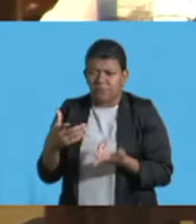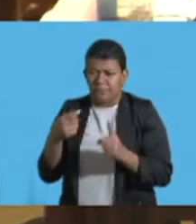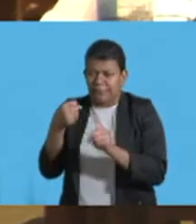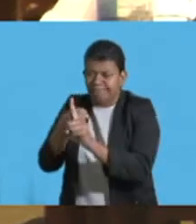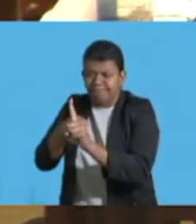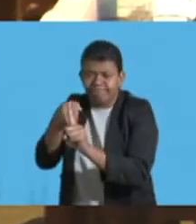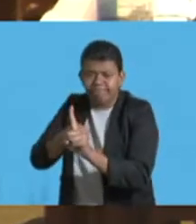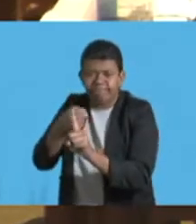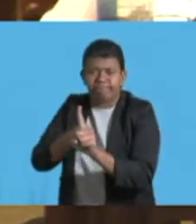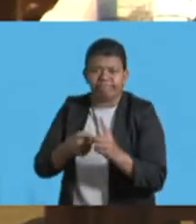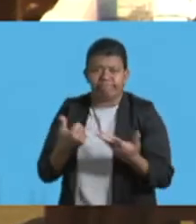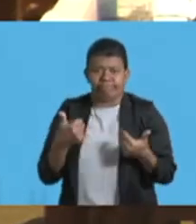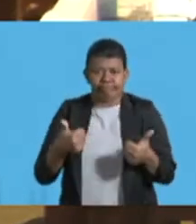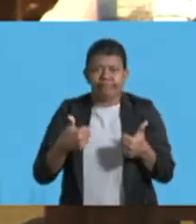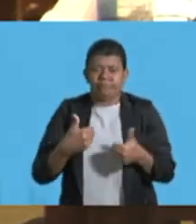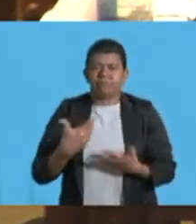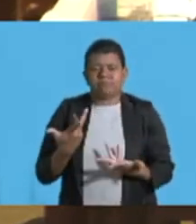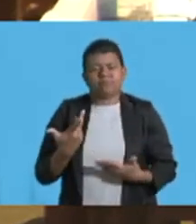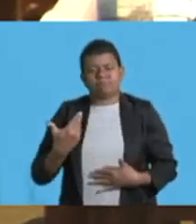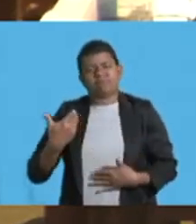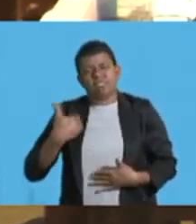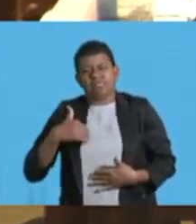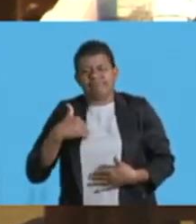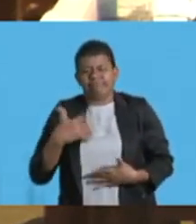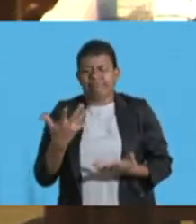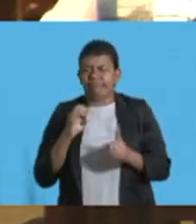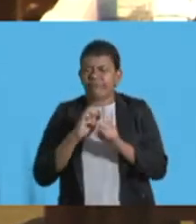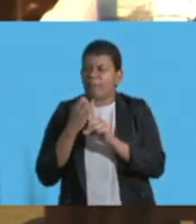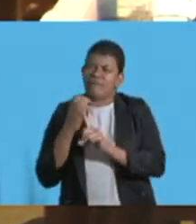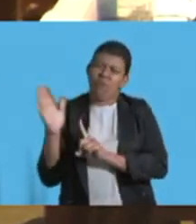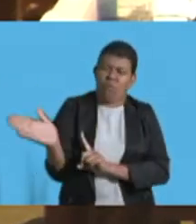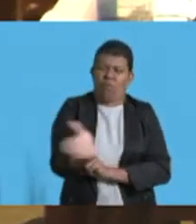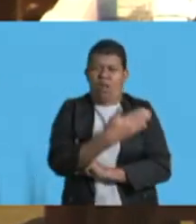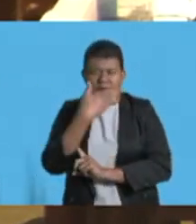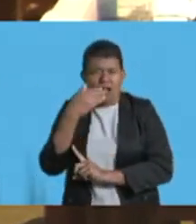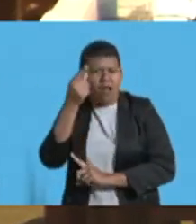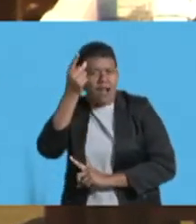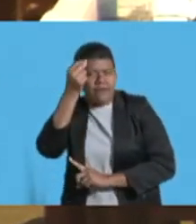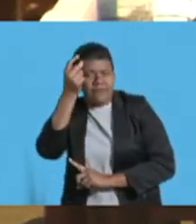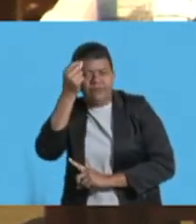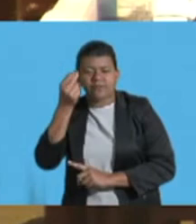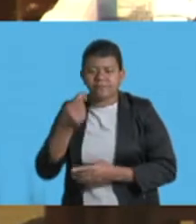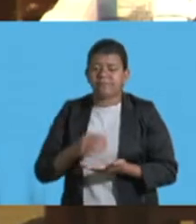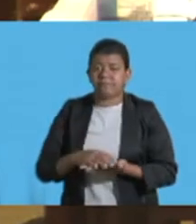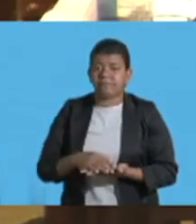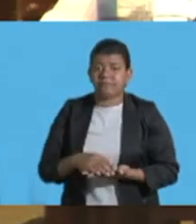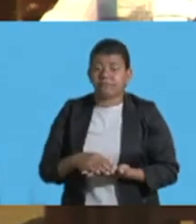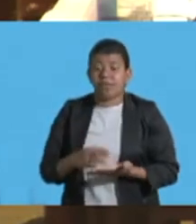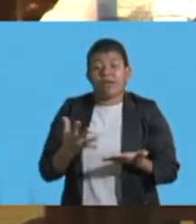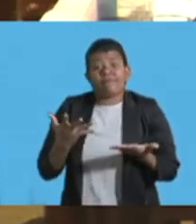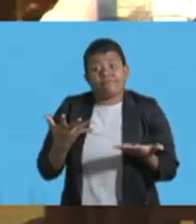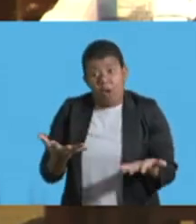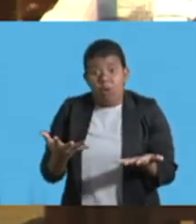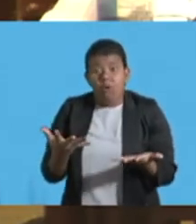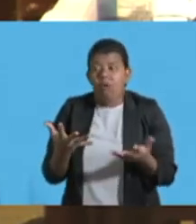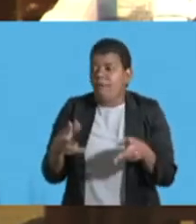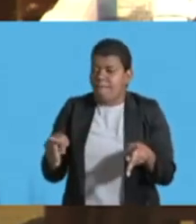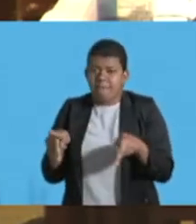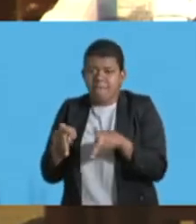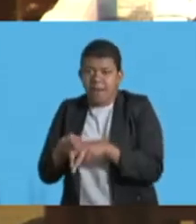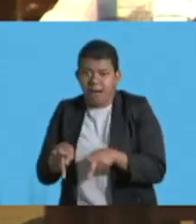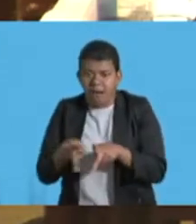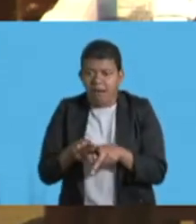Fijians within the water and sanitation sector. Furthermore, we will foster and maintain partnership program with all